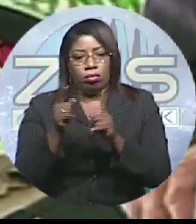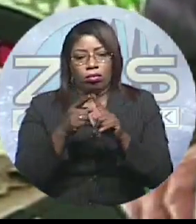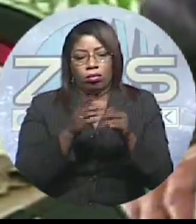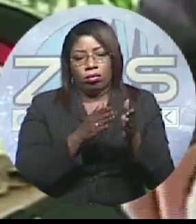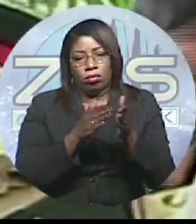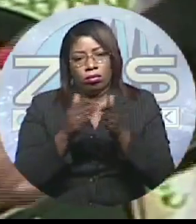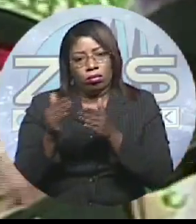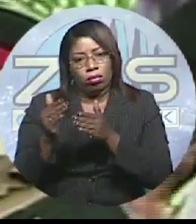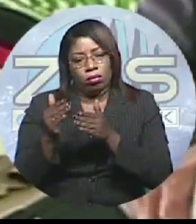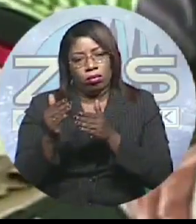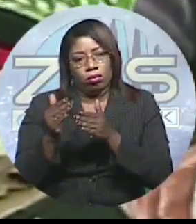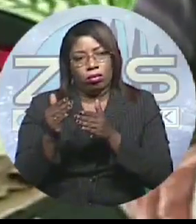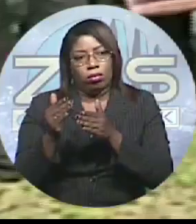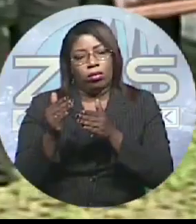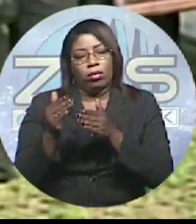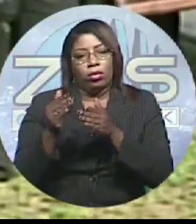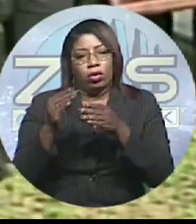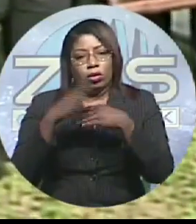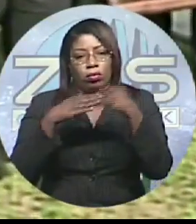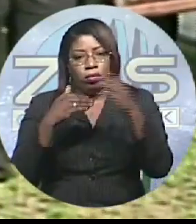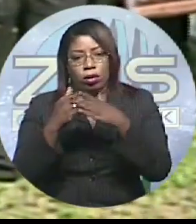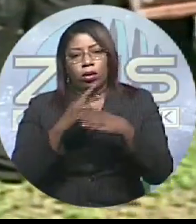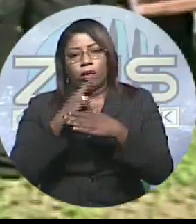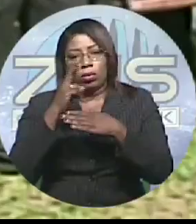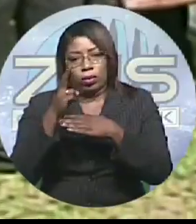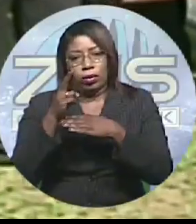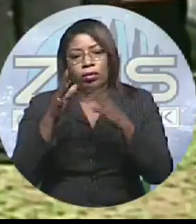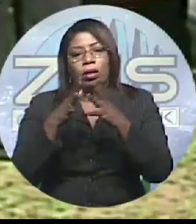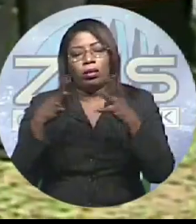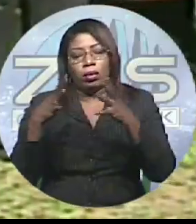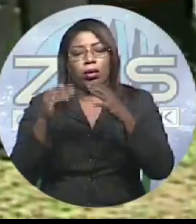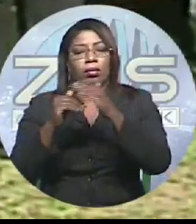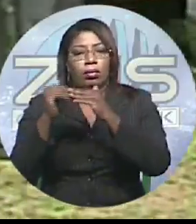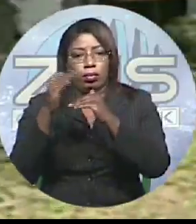the real facility. Joan Davis-Roll, ZNS Network News.